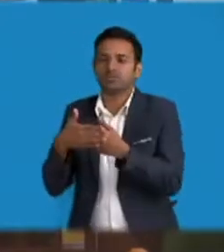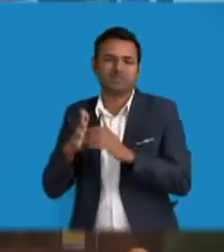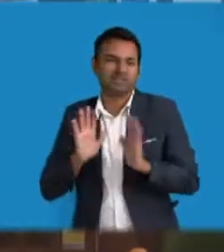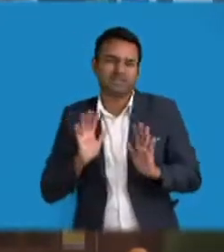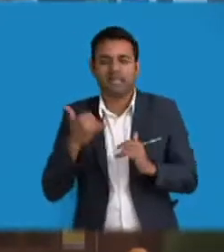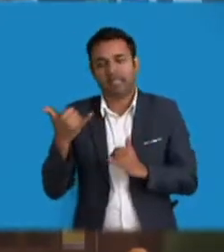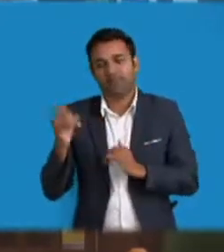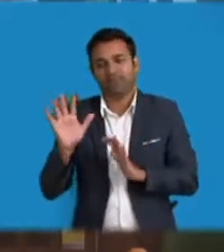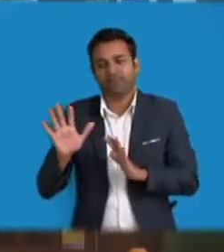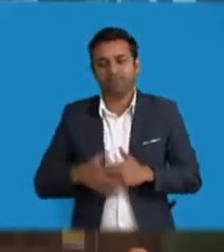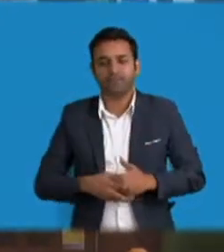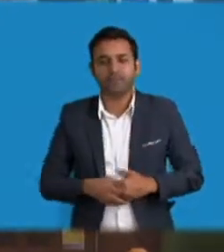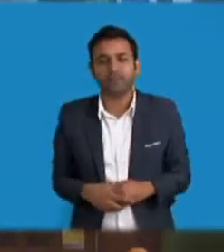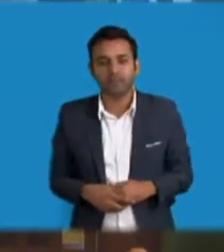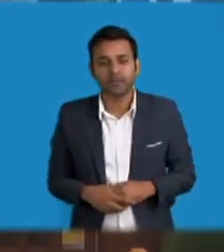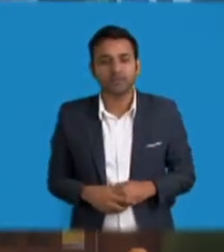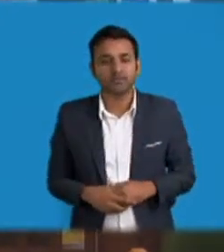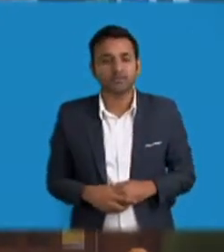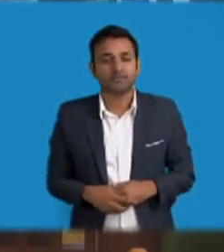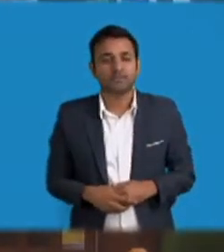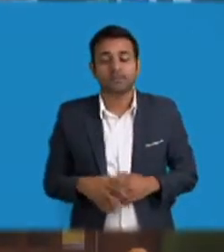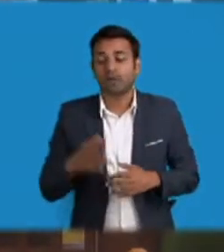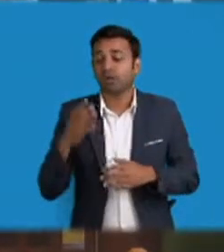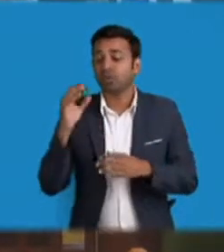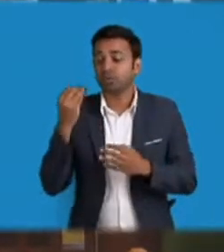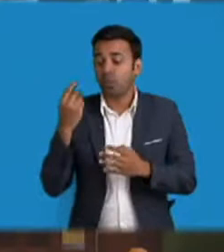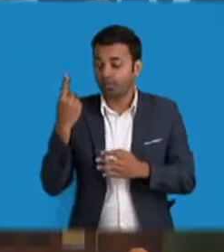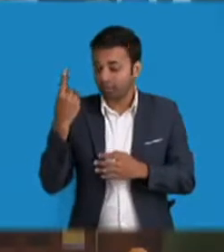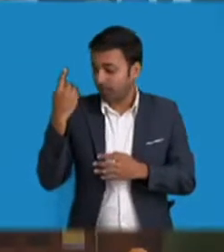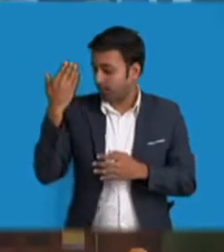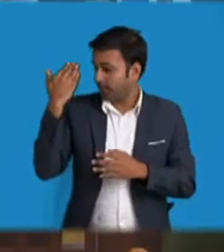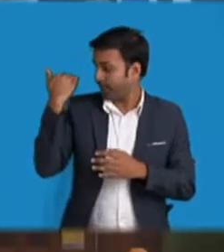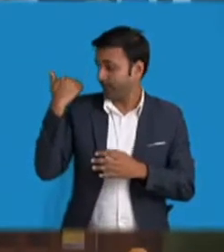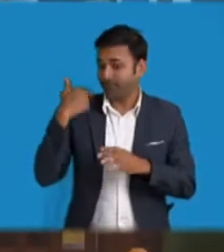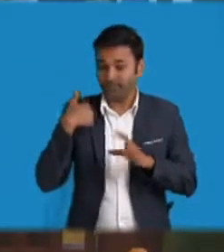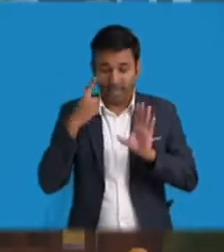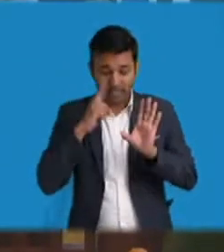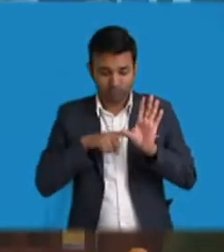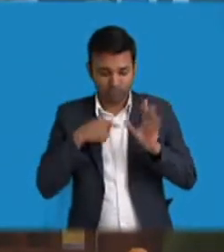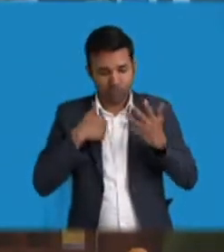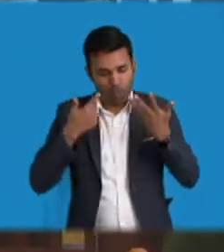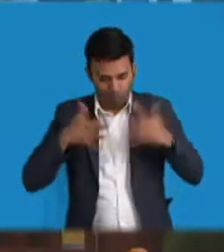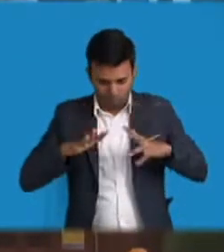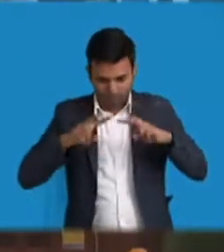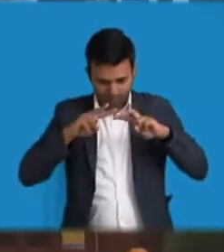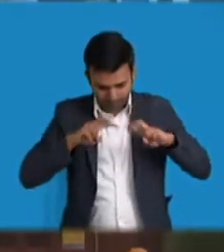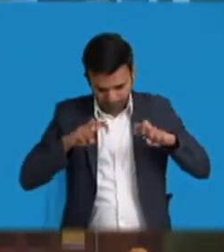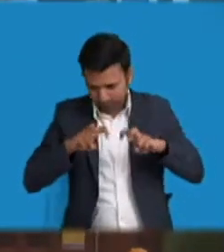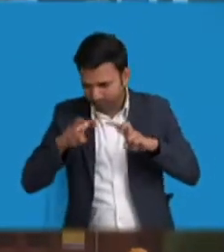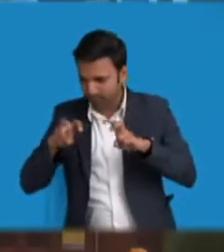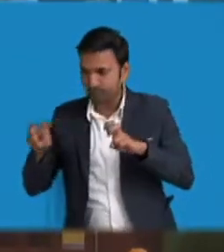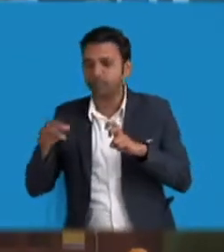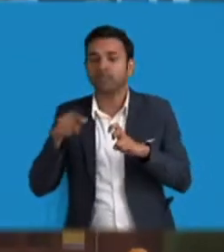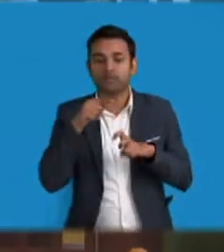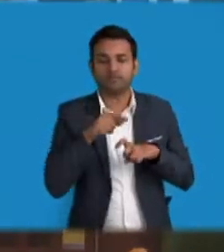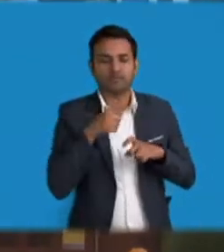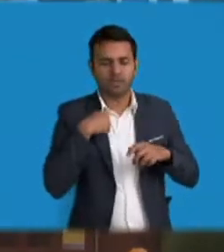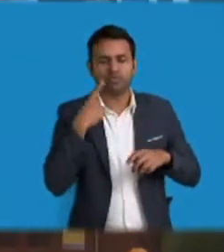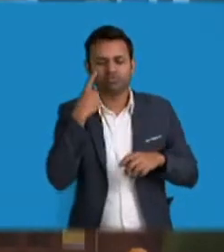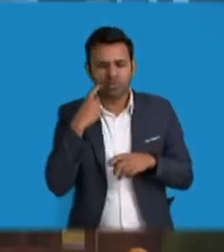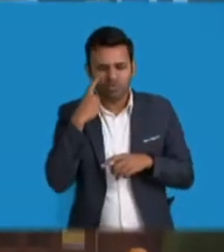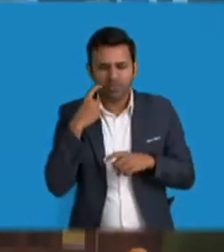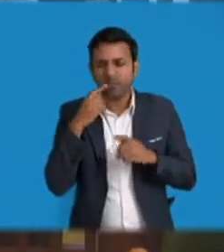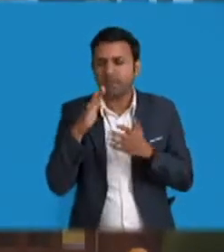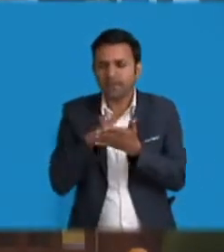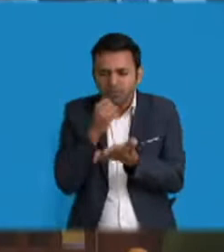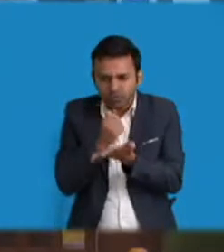year, closely been examining, despite all this that we have done to ensure that accessibility to education